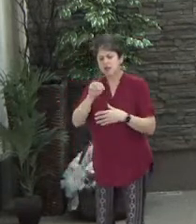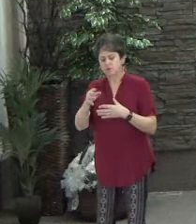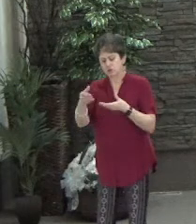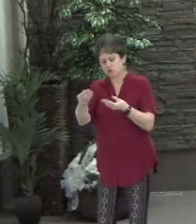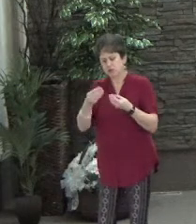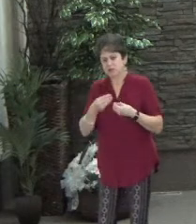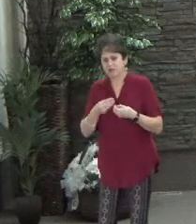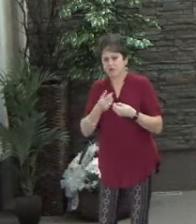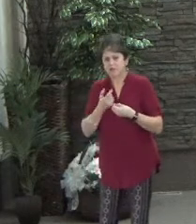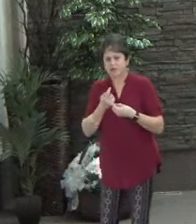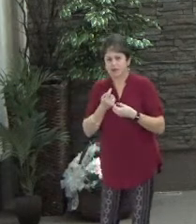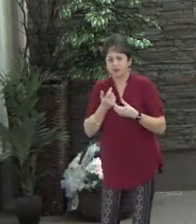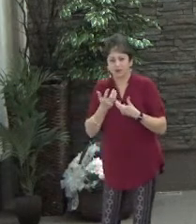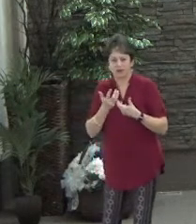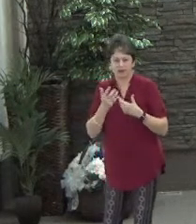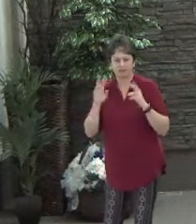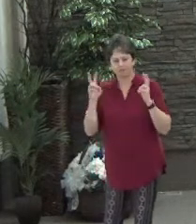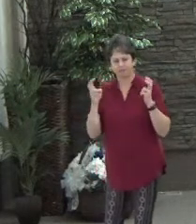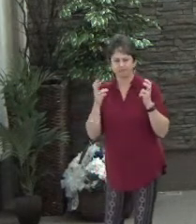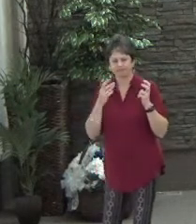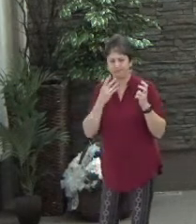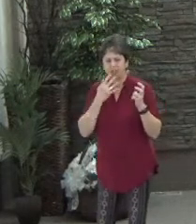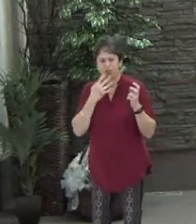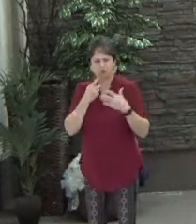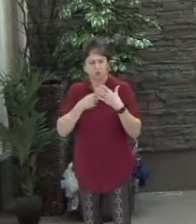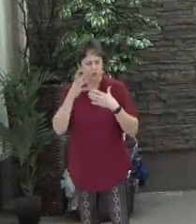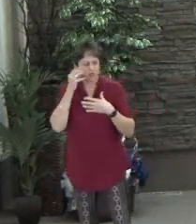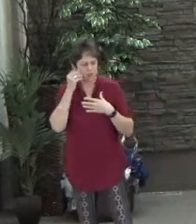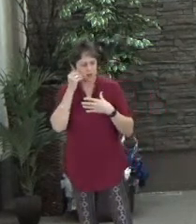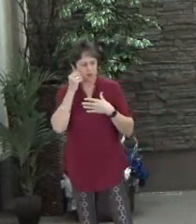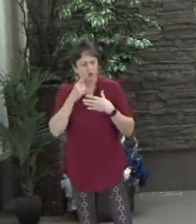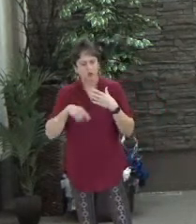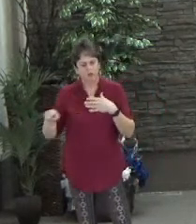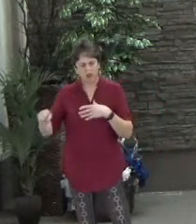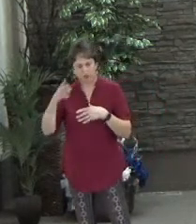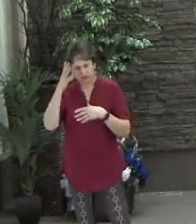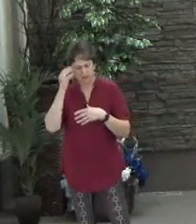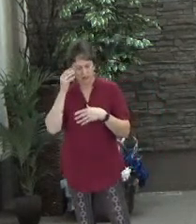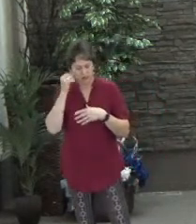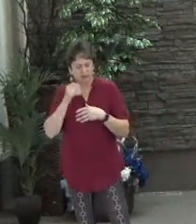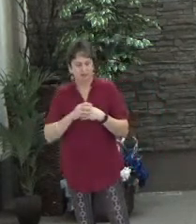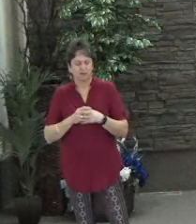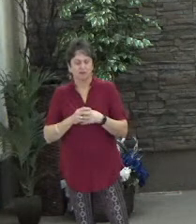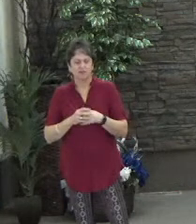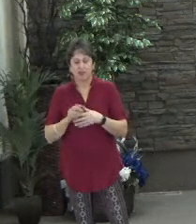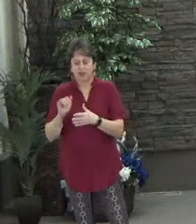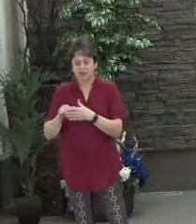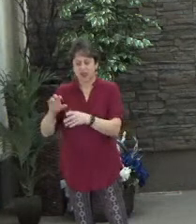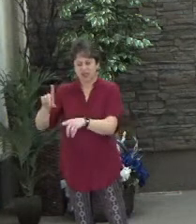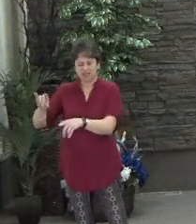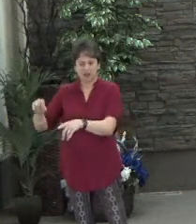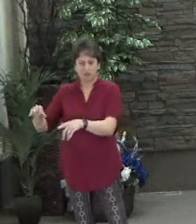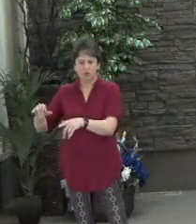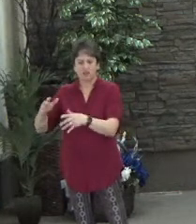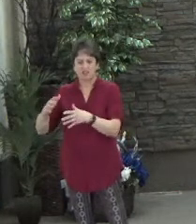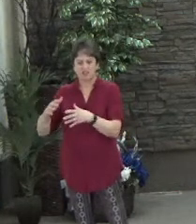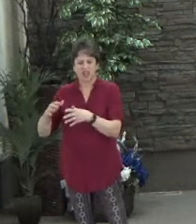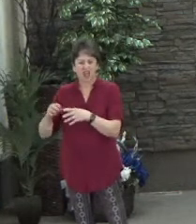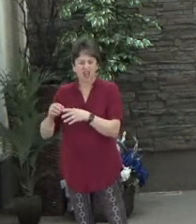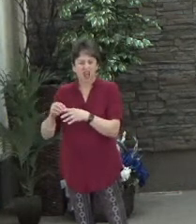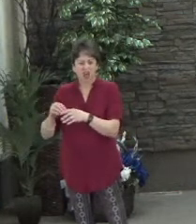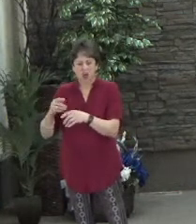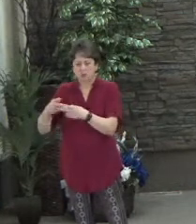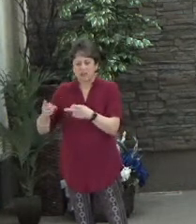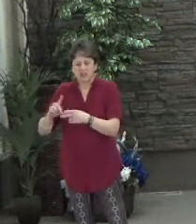of color for what we're experiencing, or what they were experiencing. She says that dump was a breeding spot for